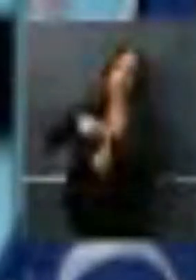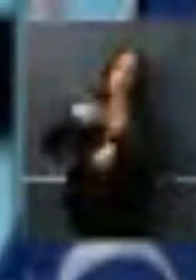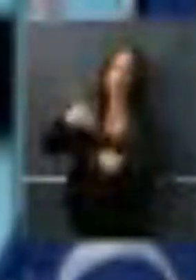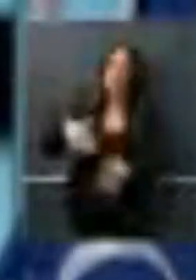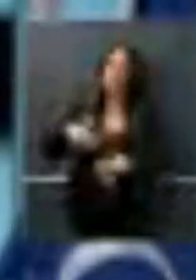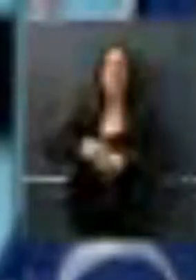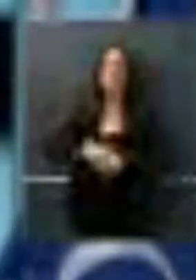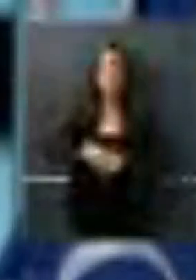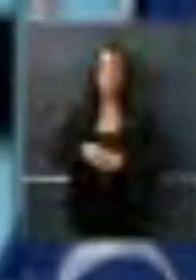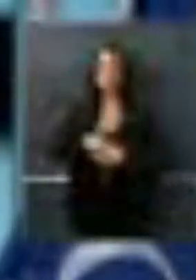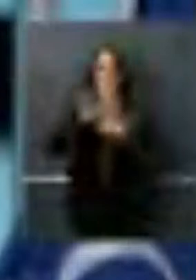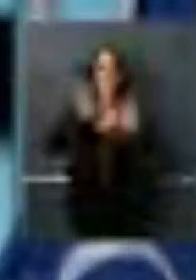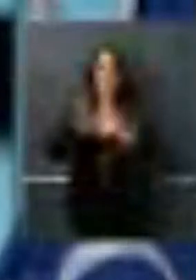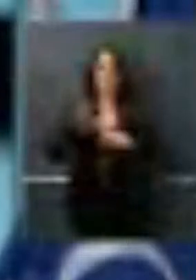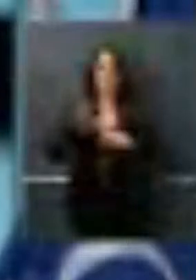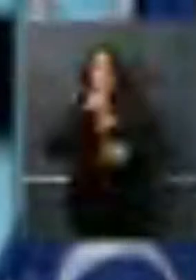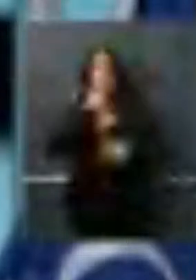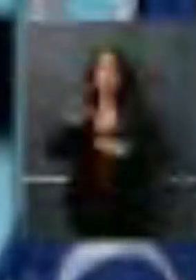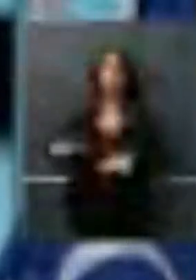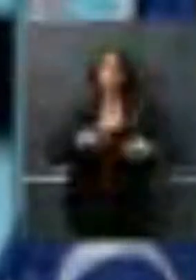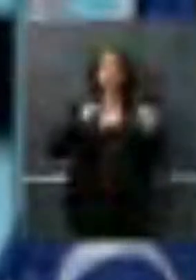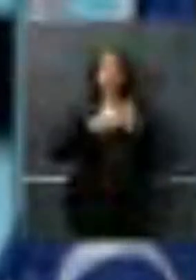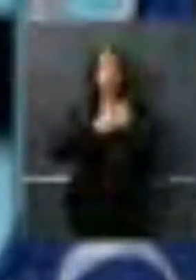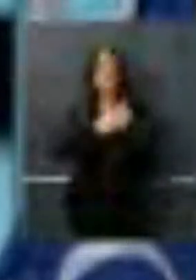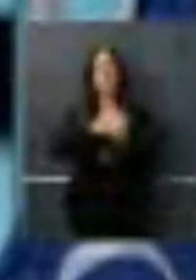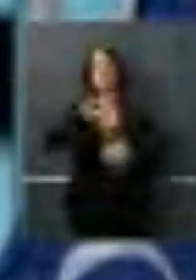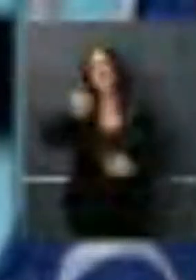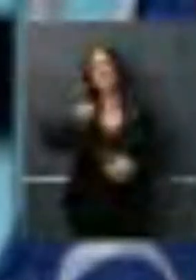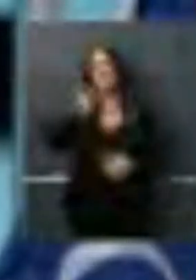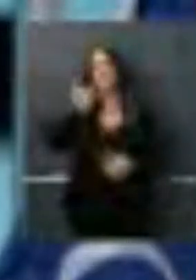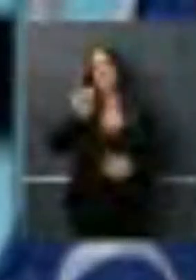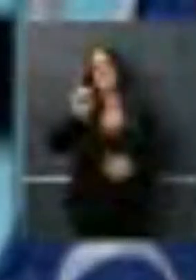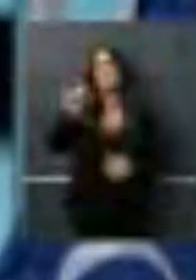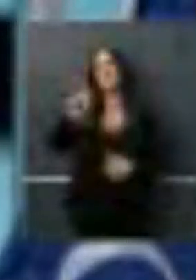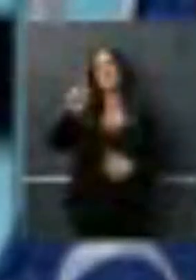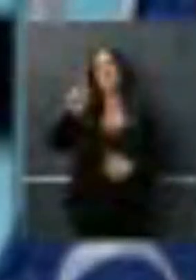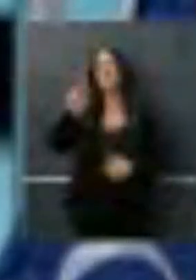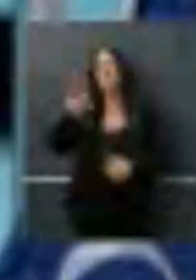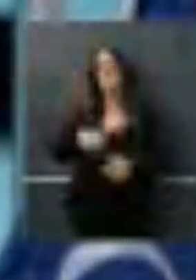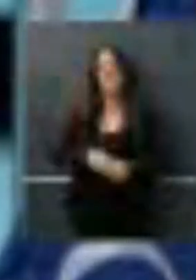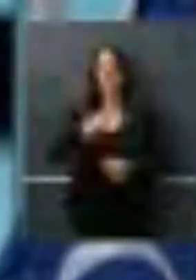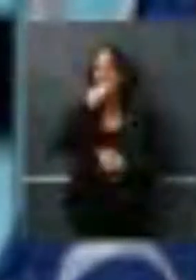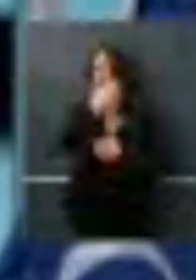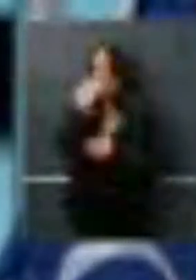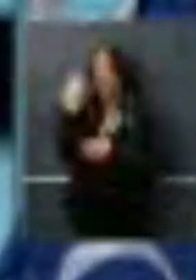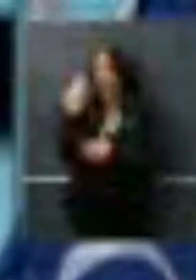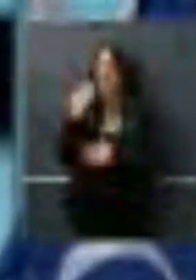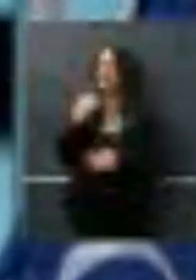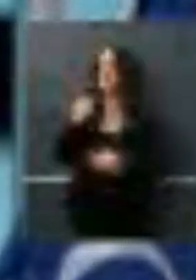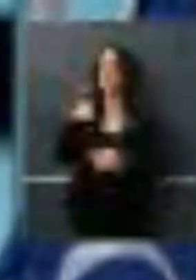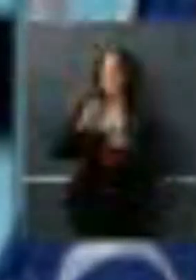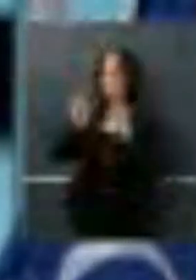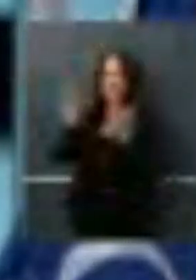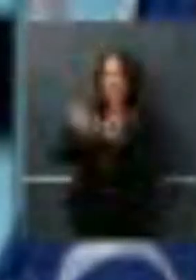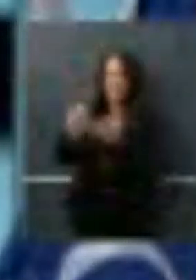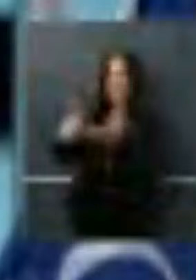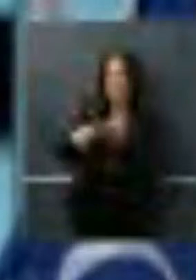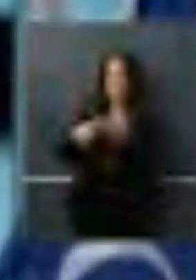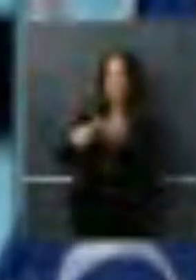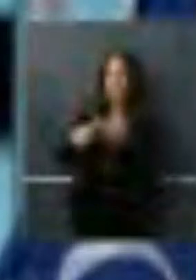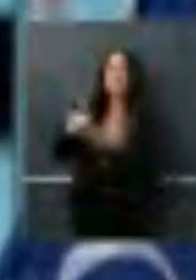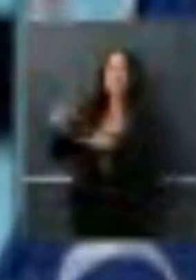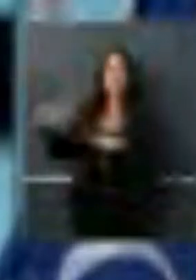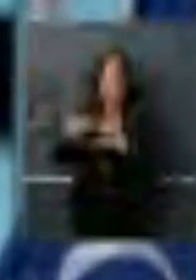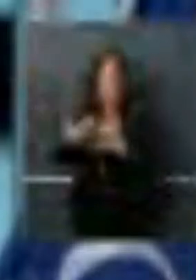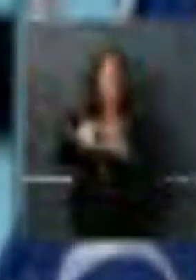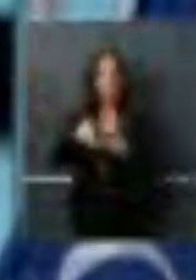we start every morning call and she reminds everybody we're on it, we're doing more, we've got to do better, we understand we have to do better.